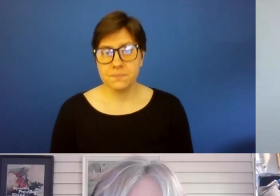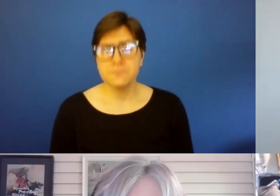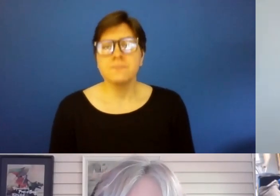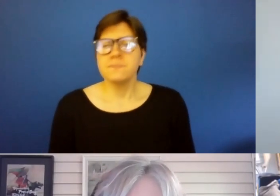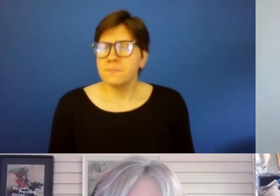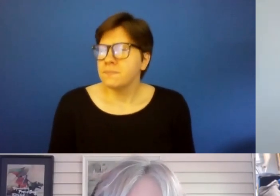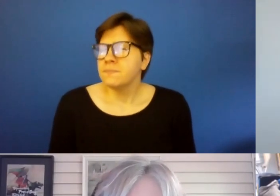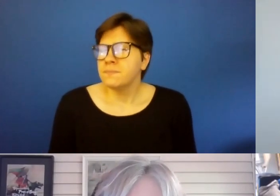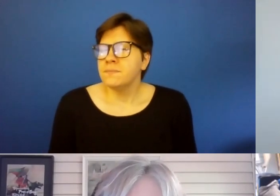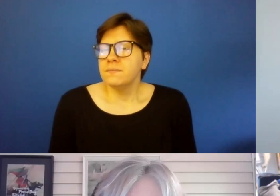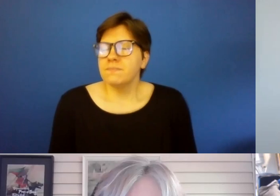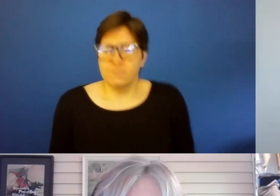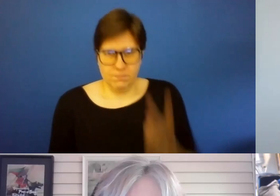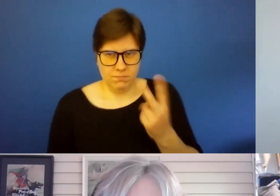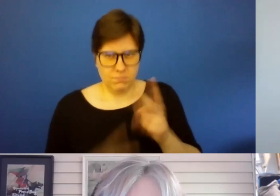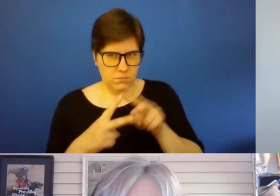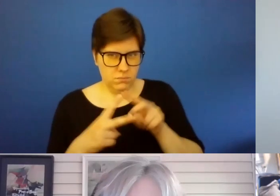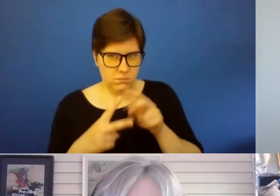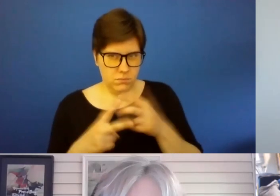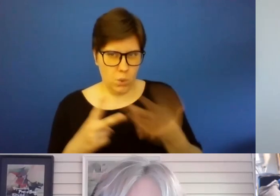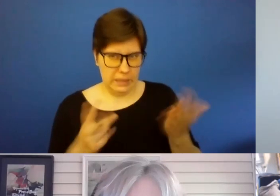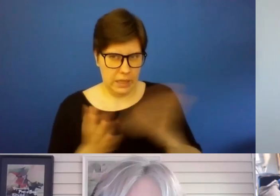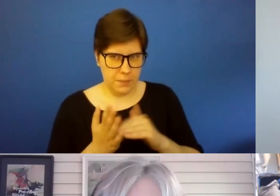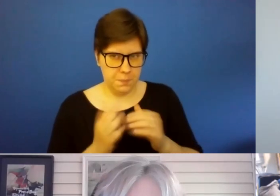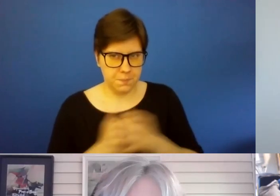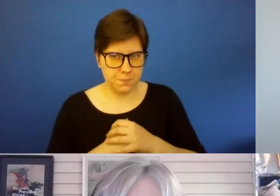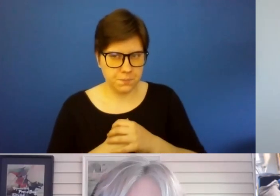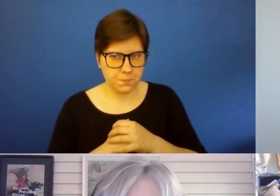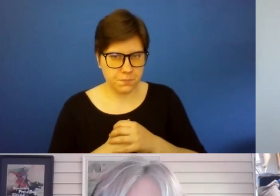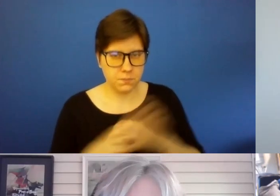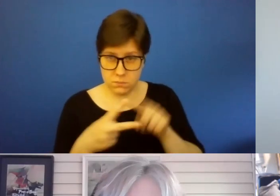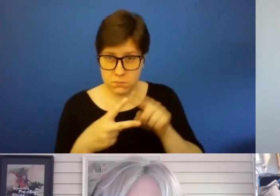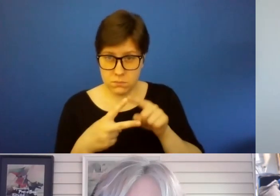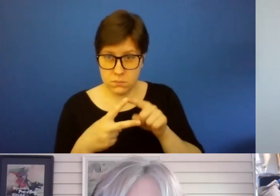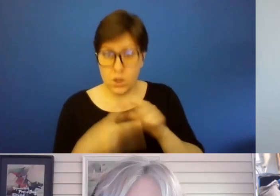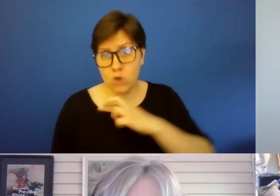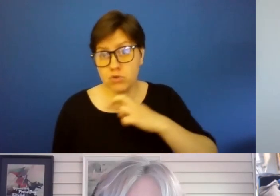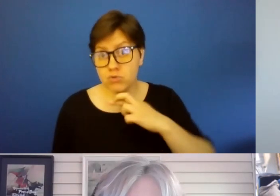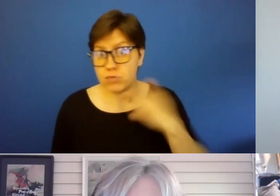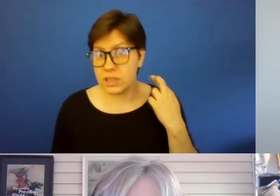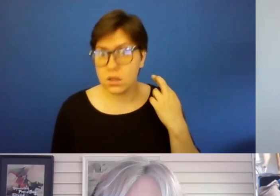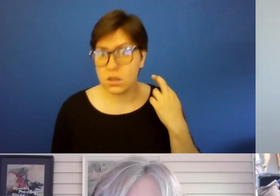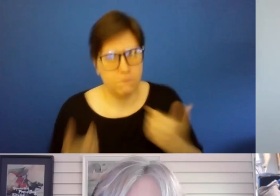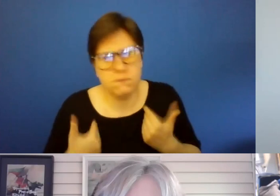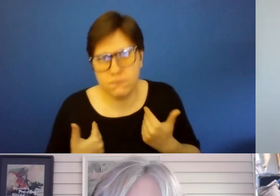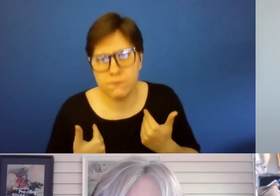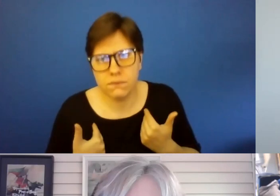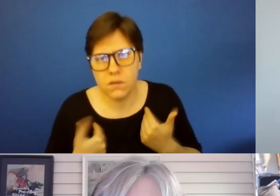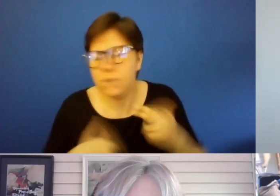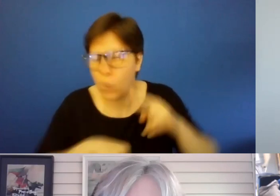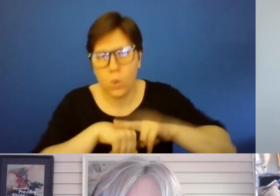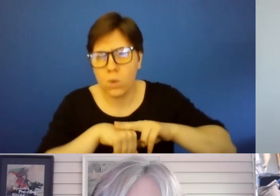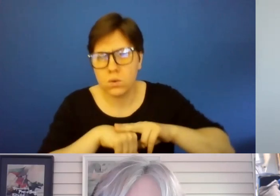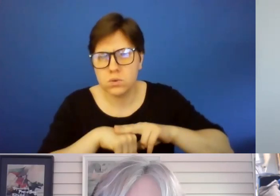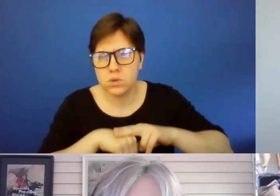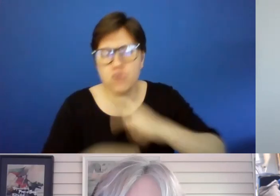So let me say two things again. One is, there are risks. I mean, there absolutely is a risk of coercion.